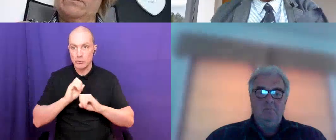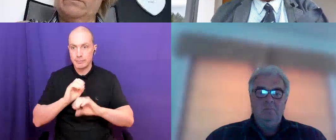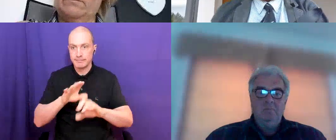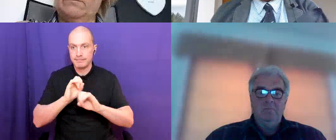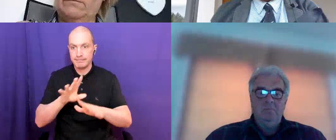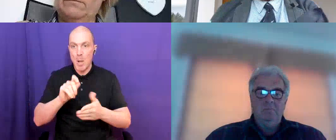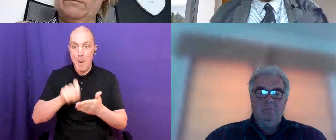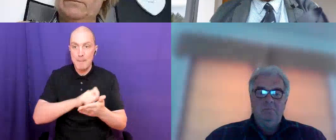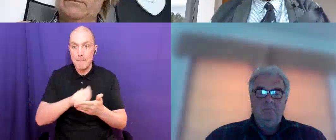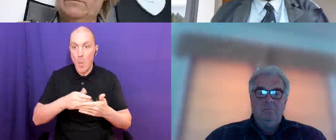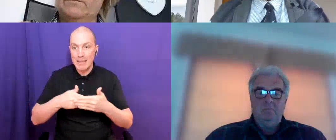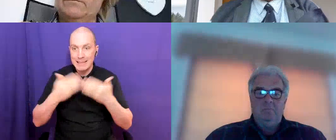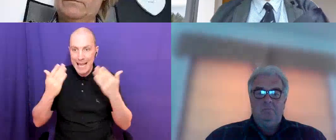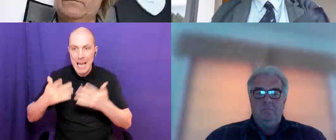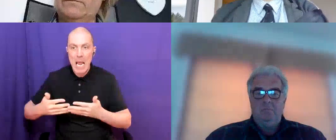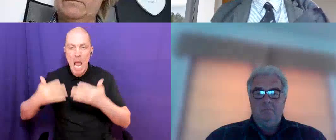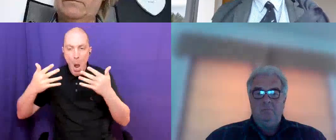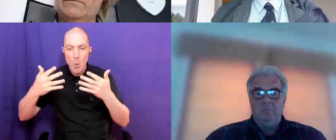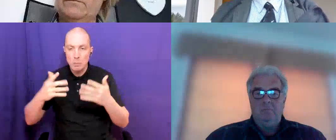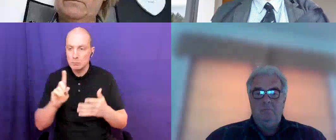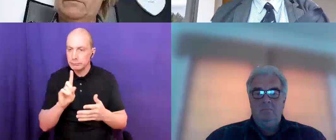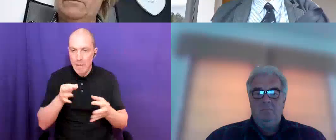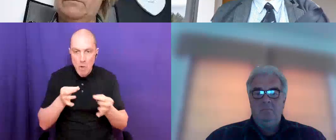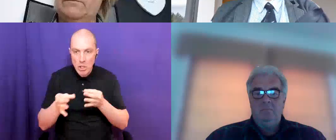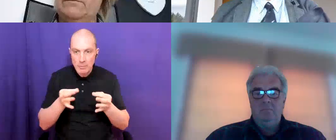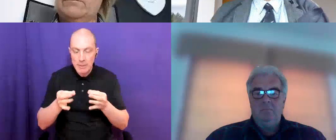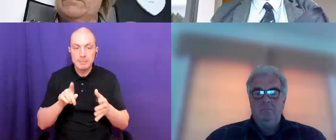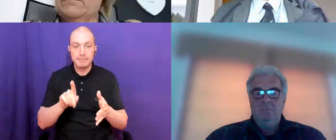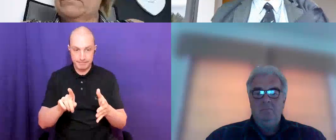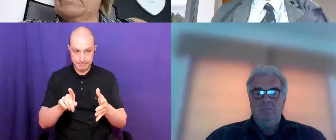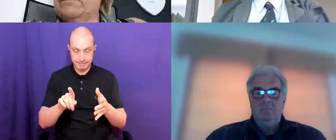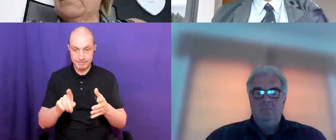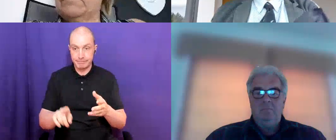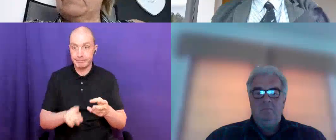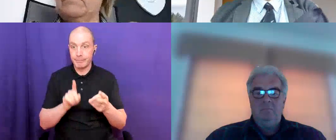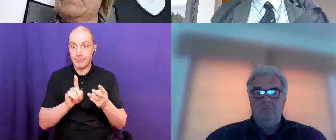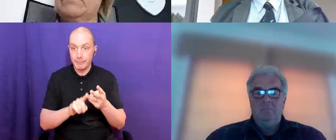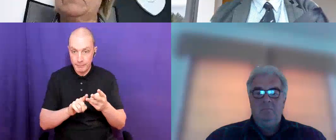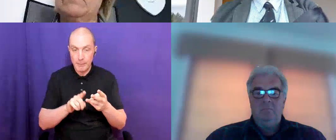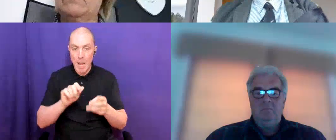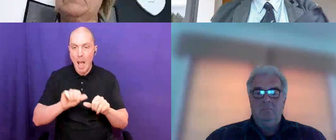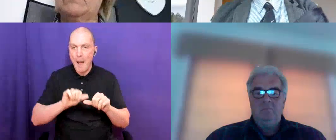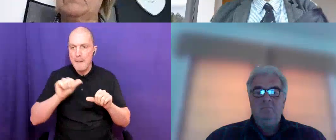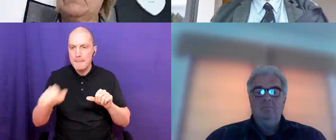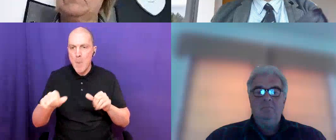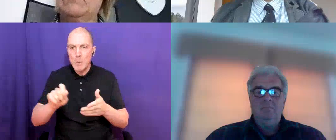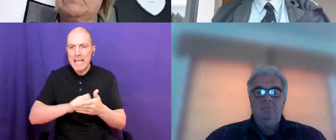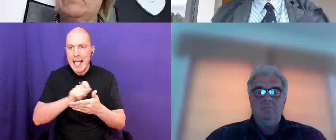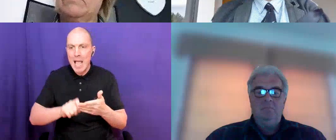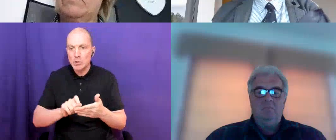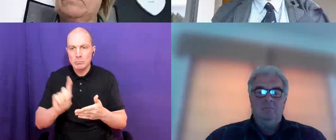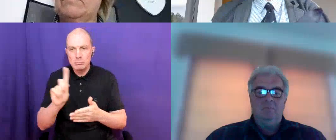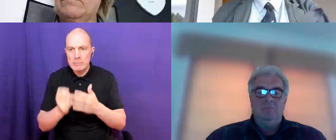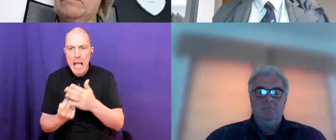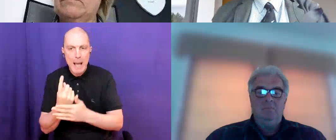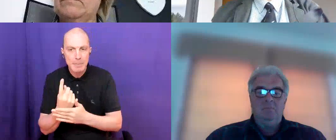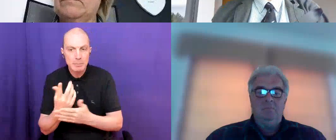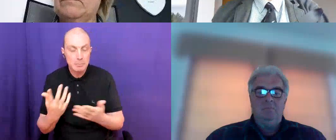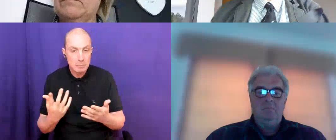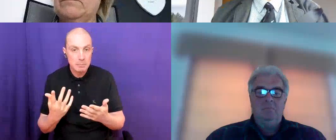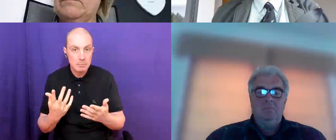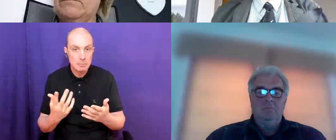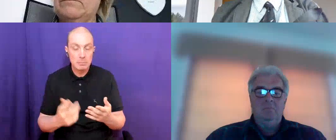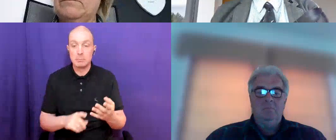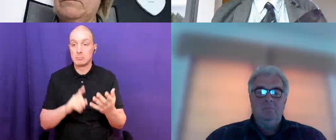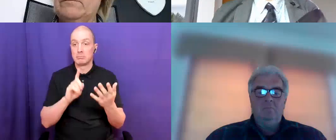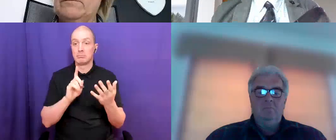arrangements, to provide information in relation to post-election arrangements, and to provide an opportunity for you to ask questions.